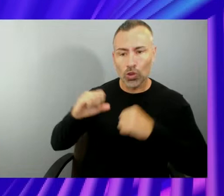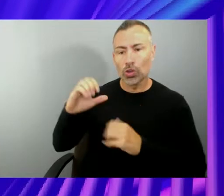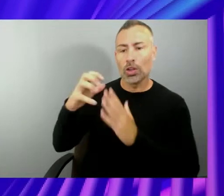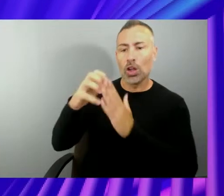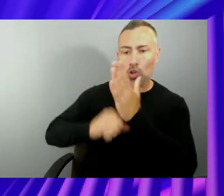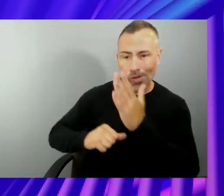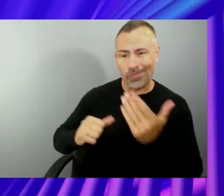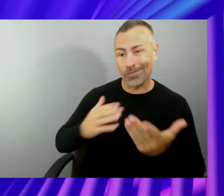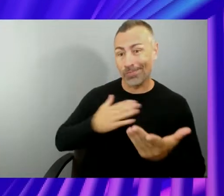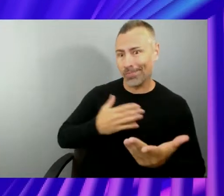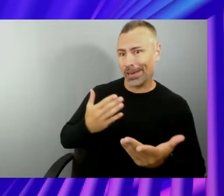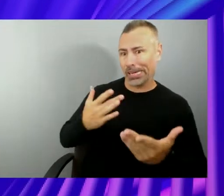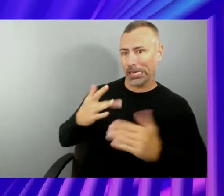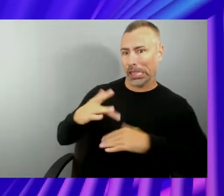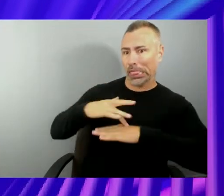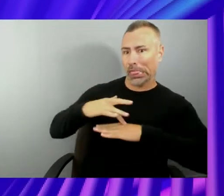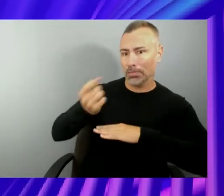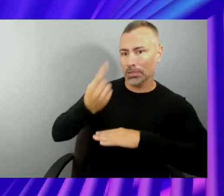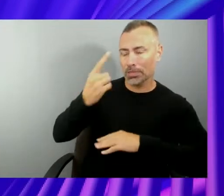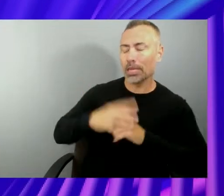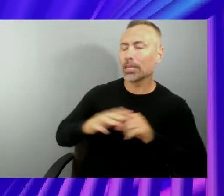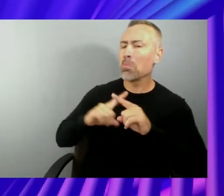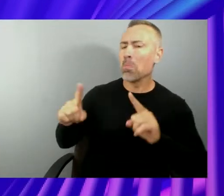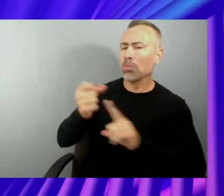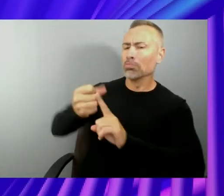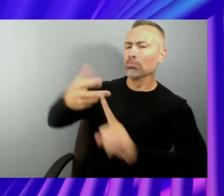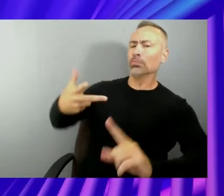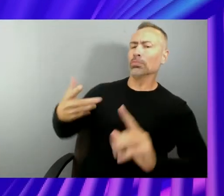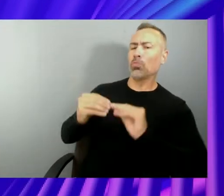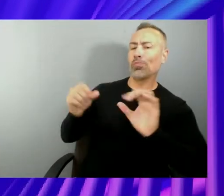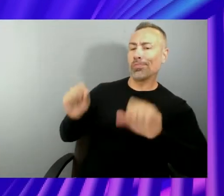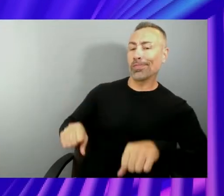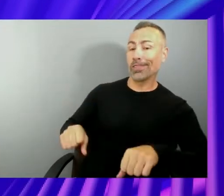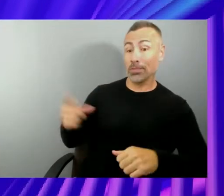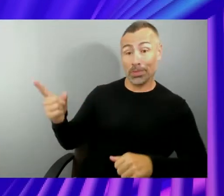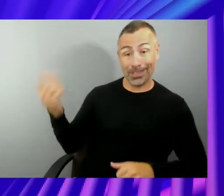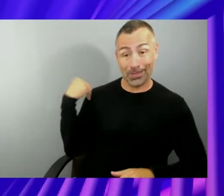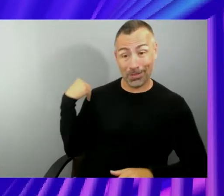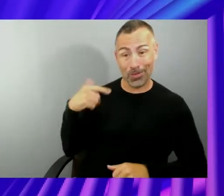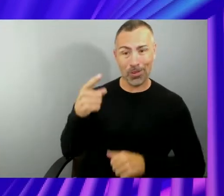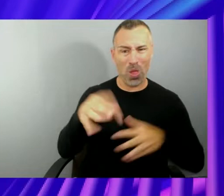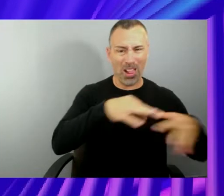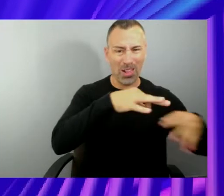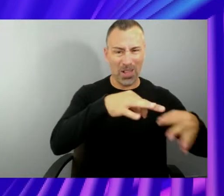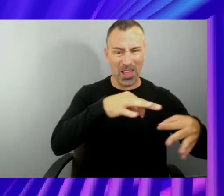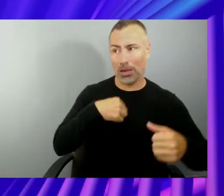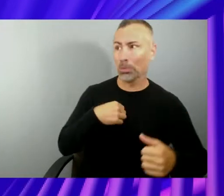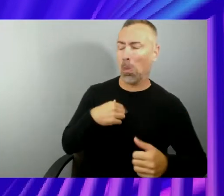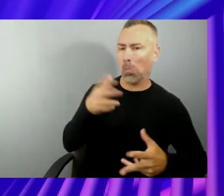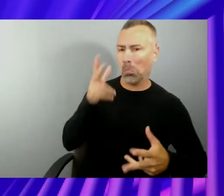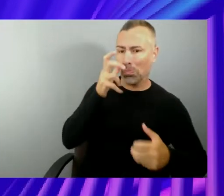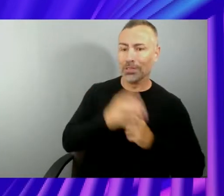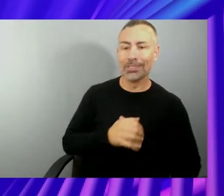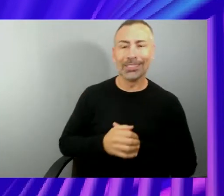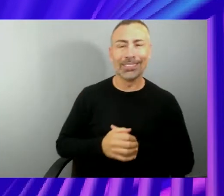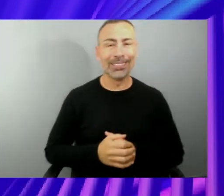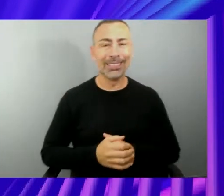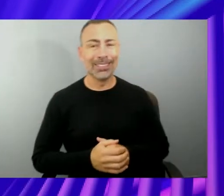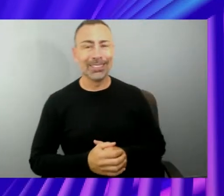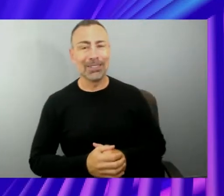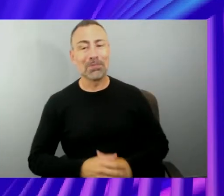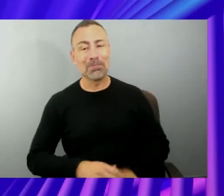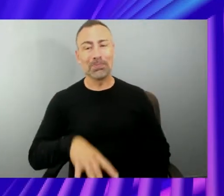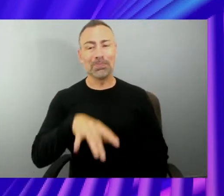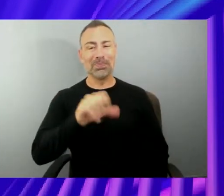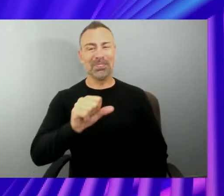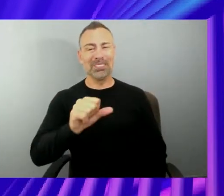knowledge, but I think there's more to it too that you were explaining to me before we went live. Please. Yeah, so my elevator pitch is thinking about not